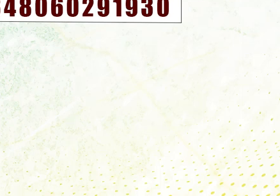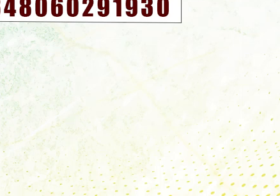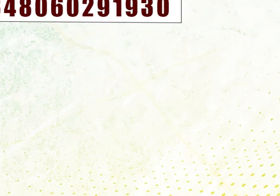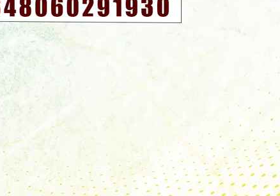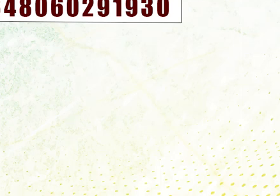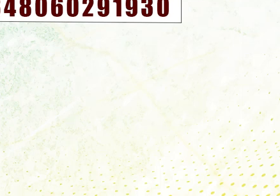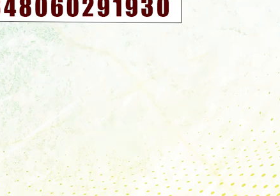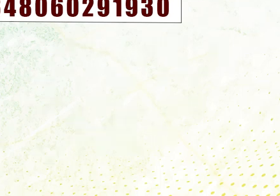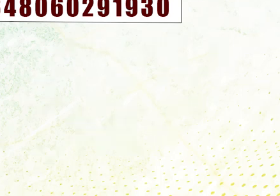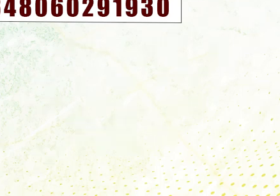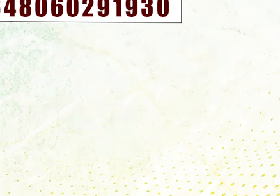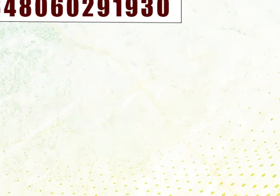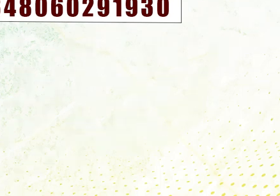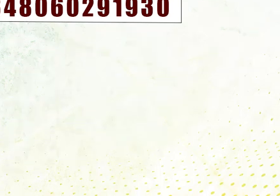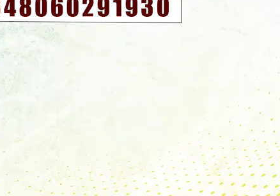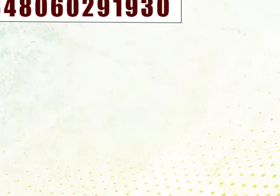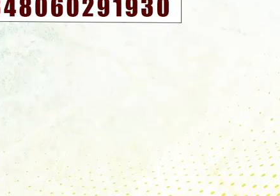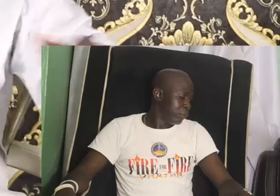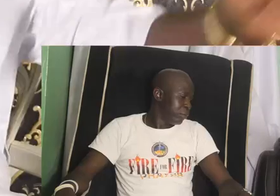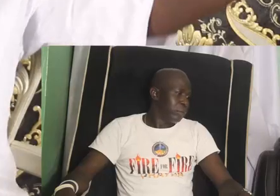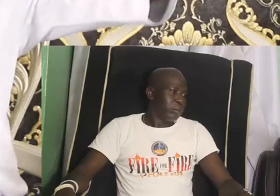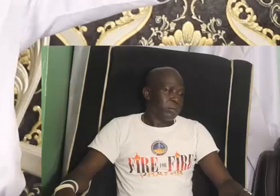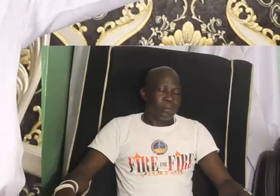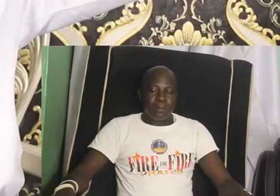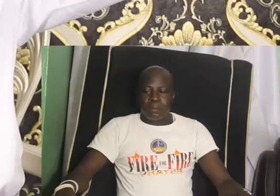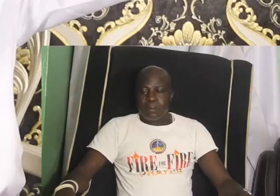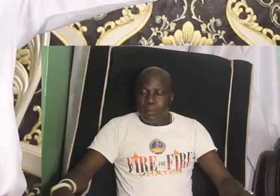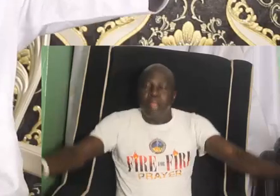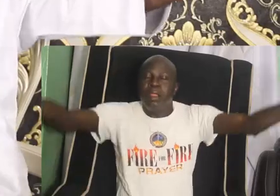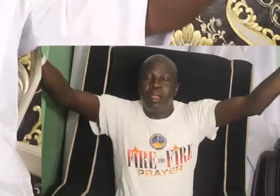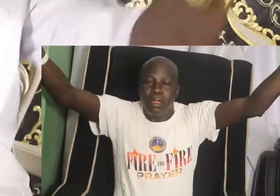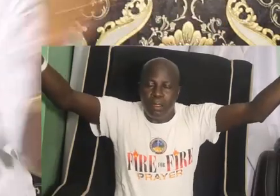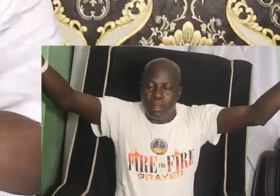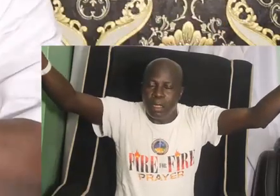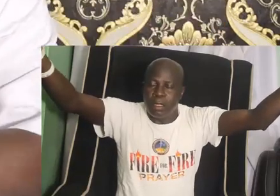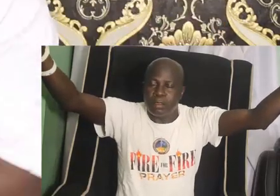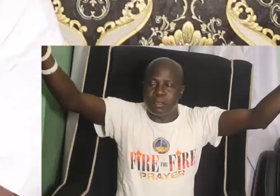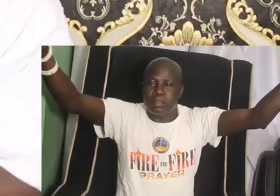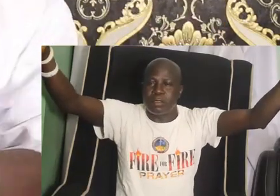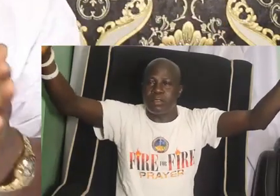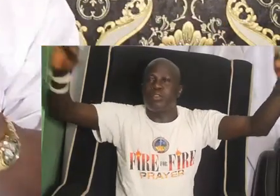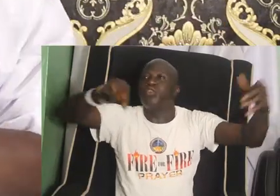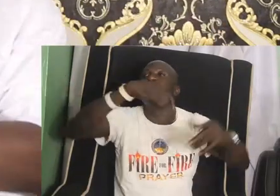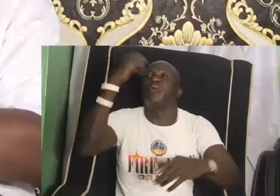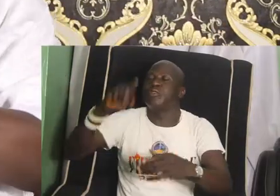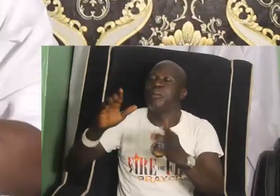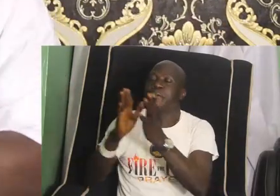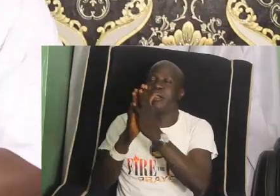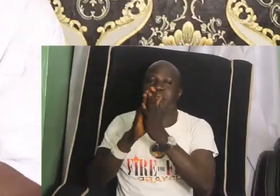yaro da wahala ba na gode ma Allah hey egbe awo soke lift up your head o ye ko gbadura